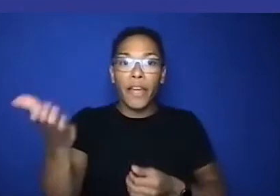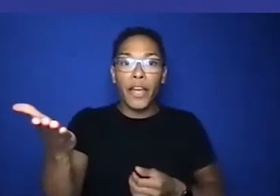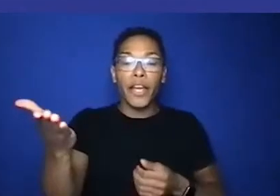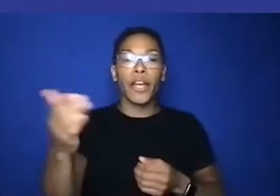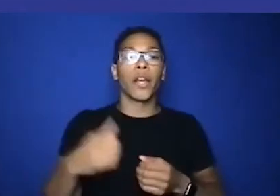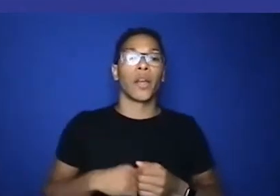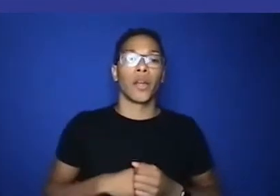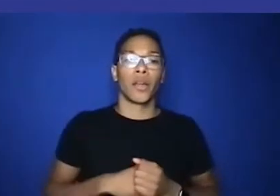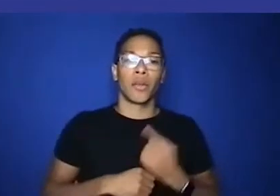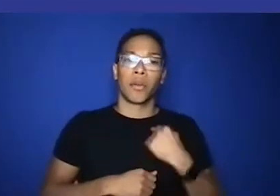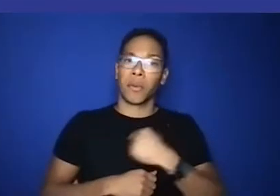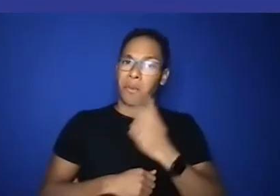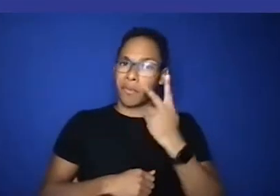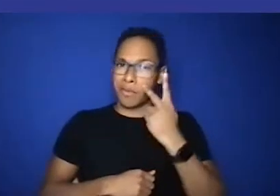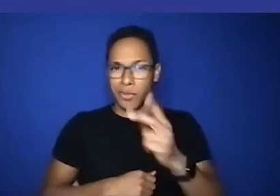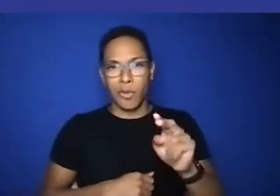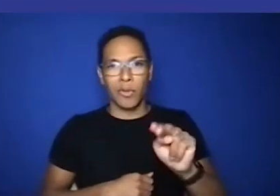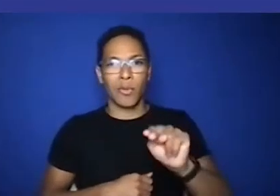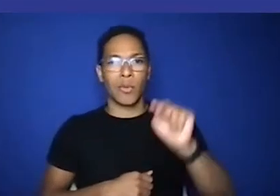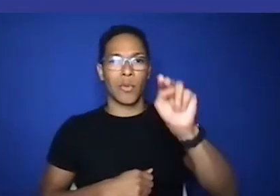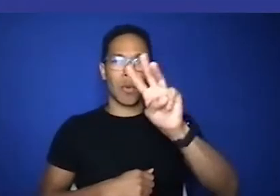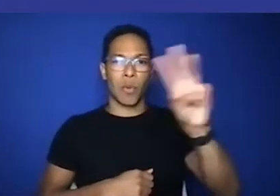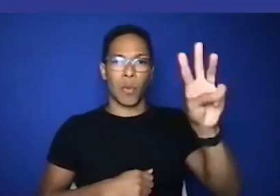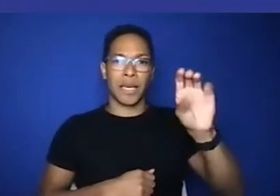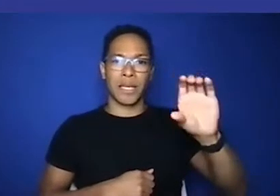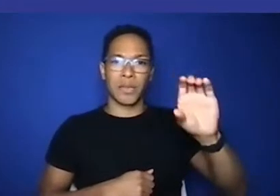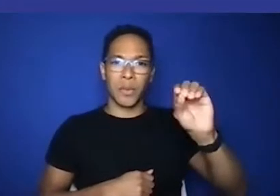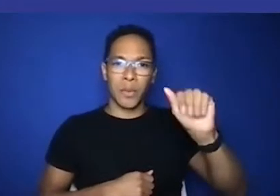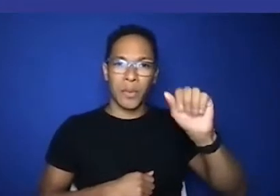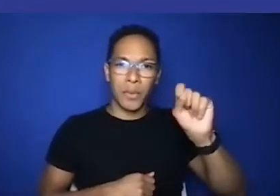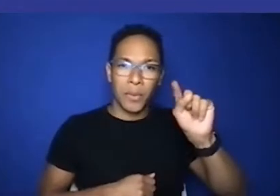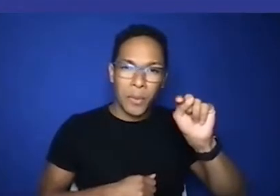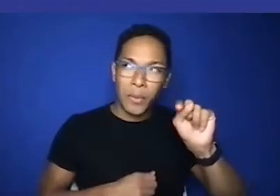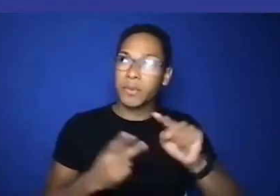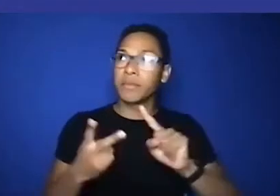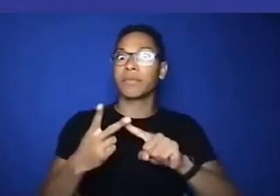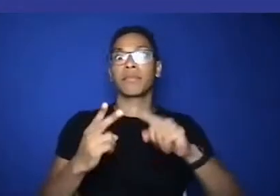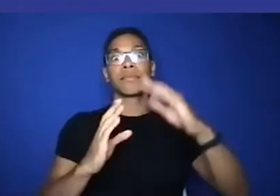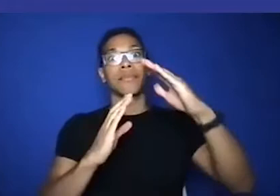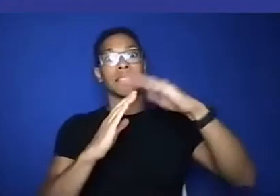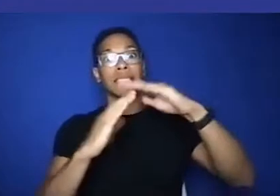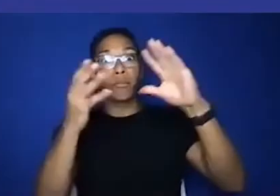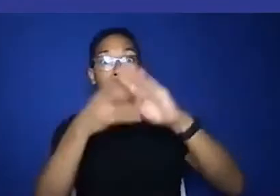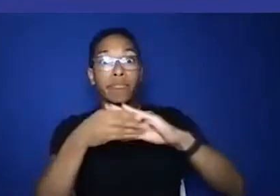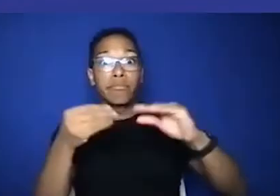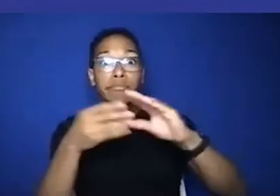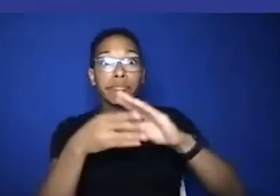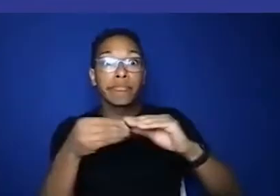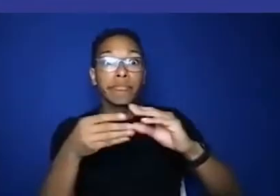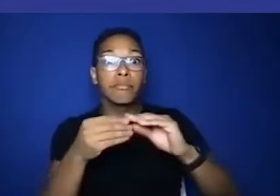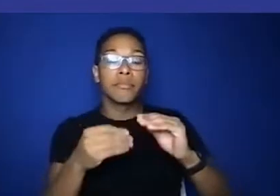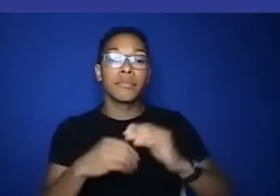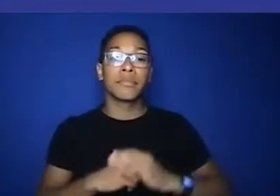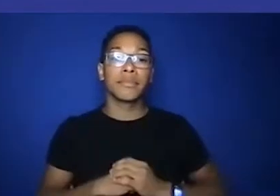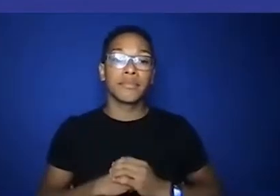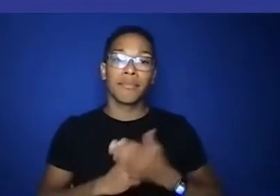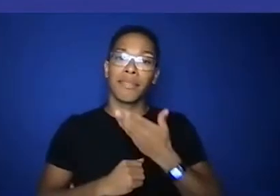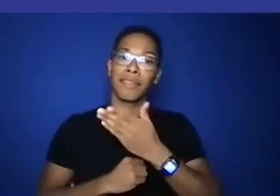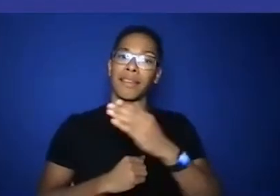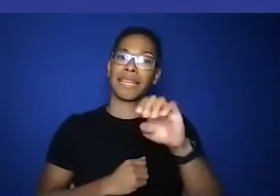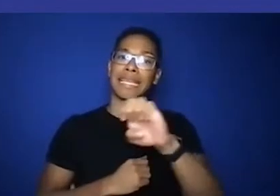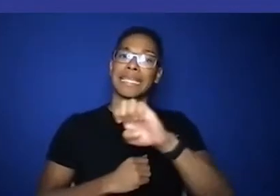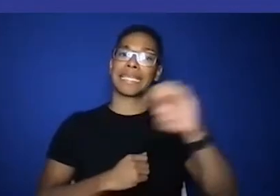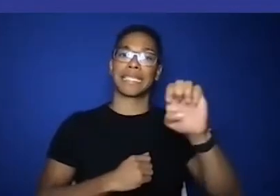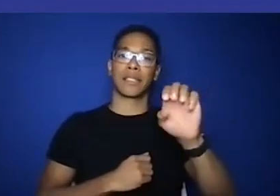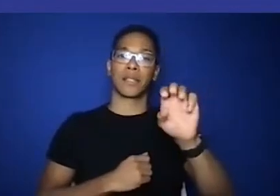the Northwest Coast and the top story where the Eastern Woodland,